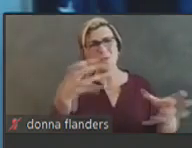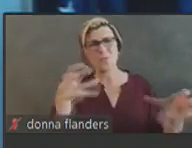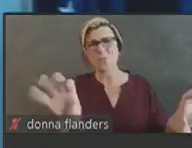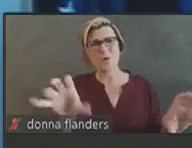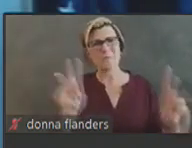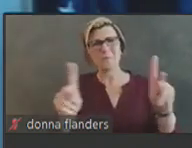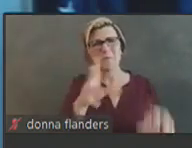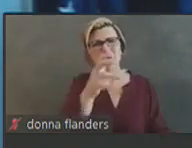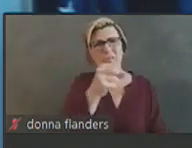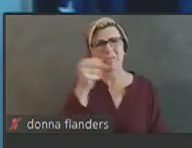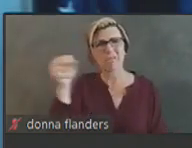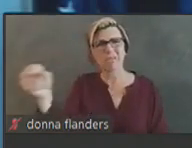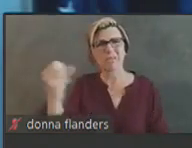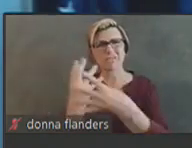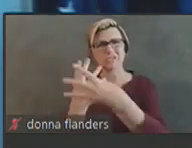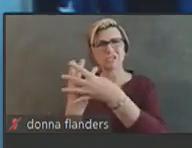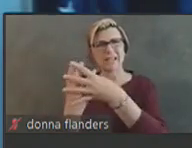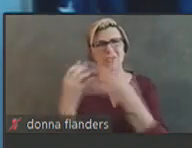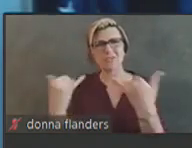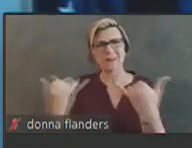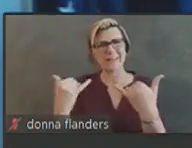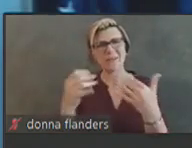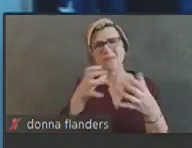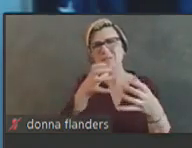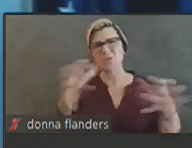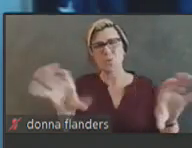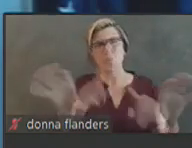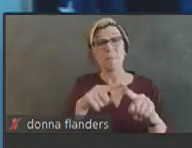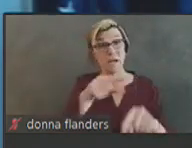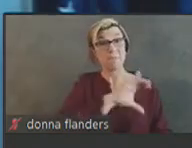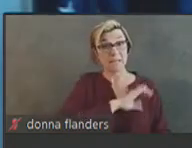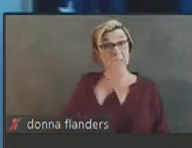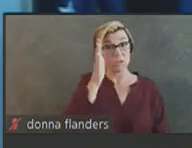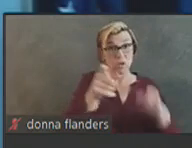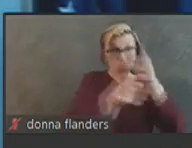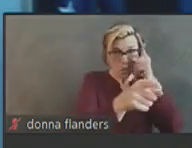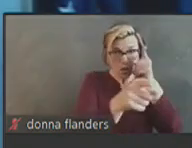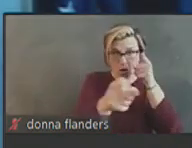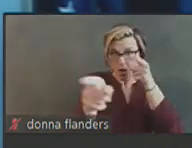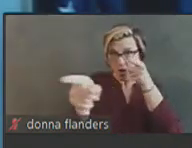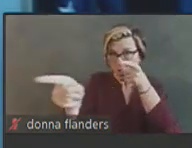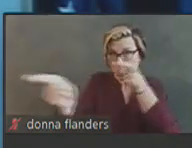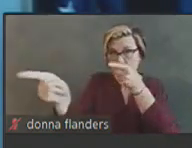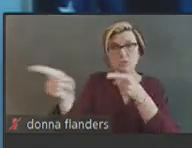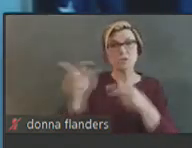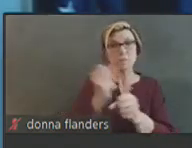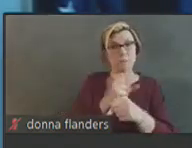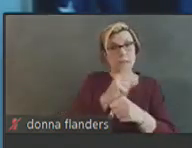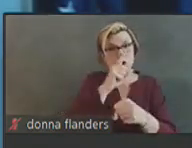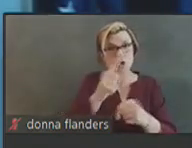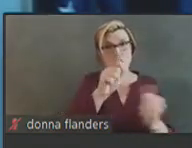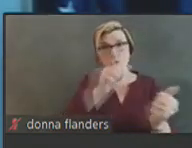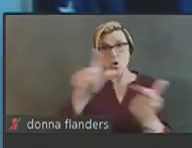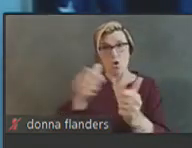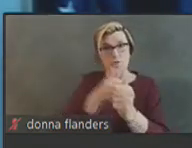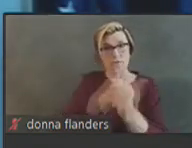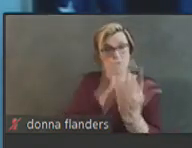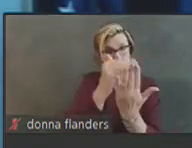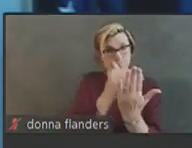people, but we will be vigilant to ensure that the guidelines are being followed.